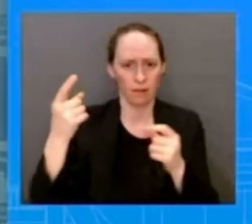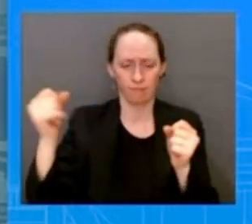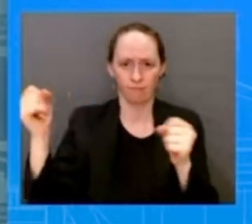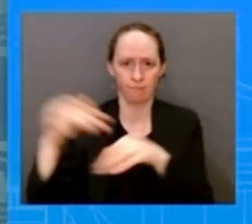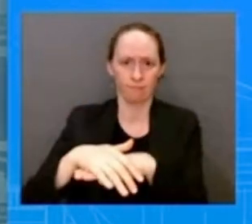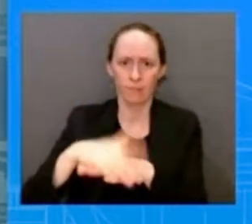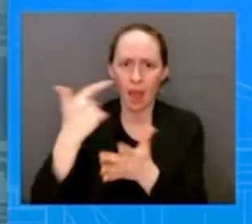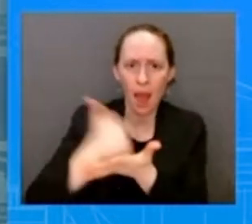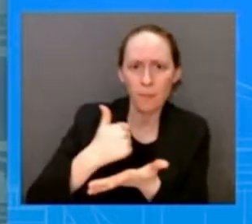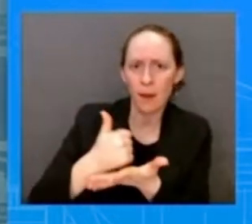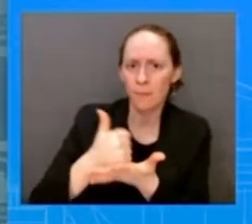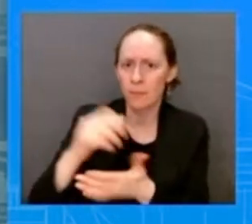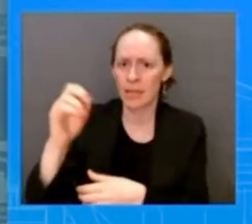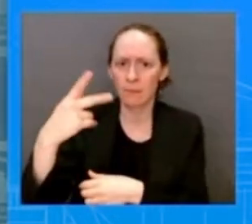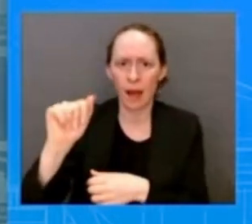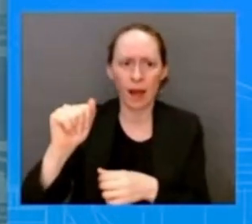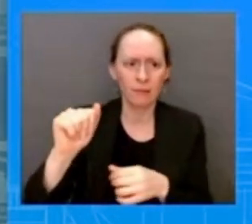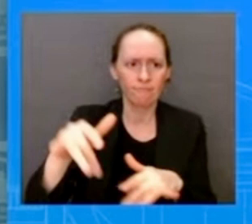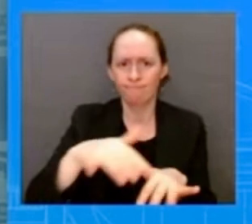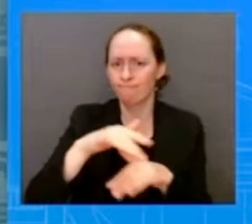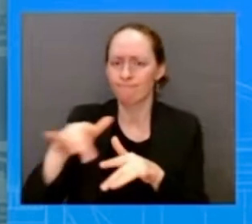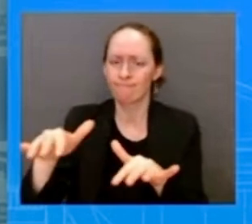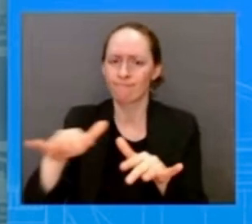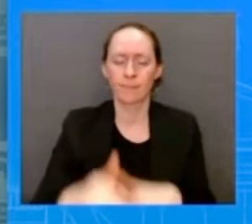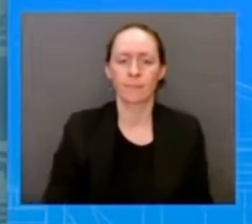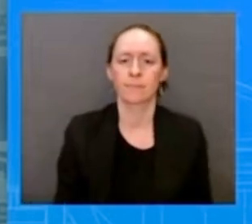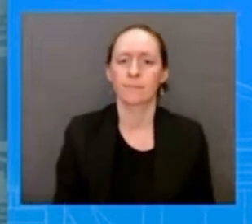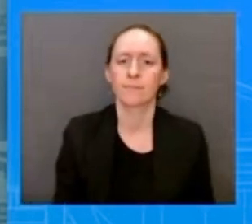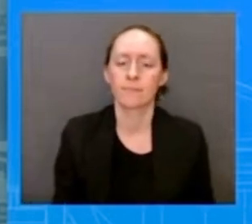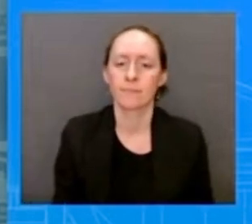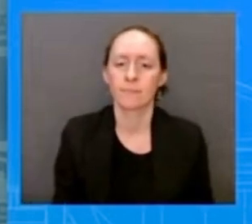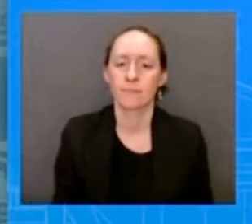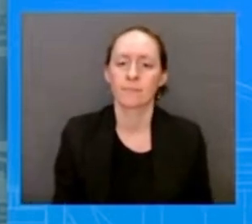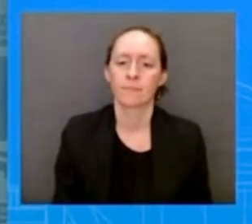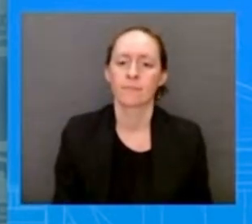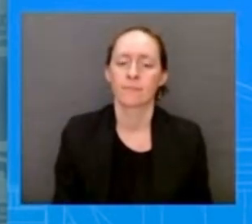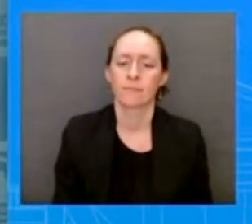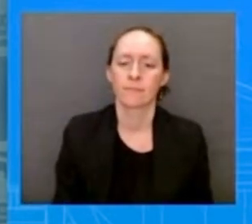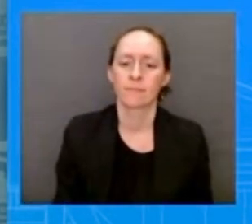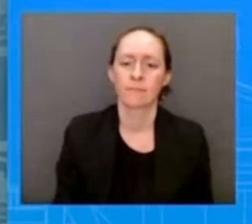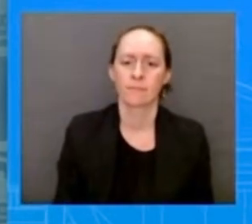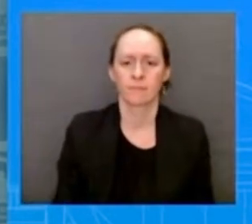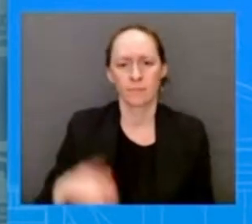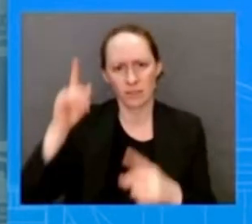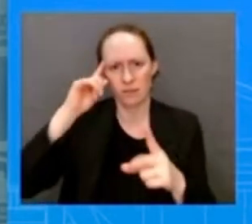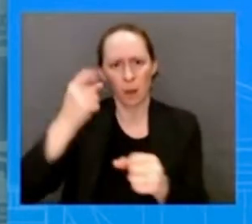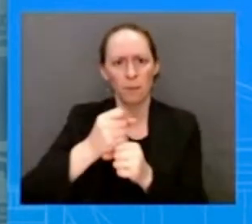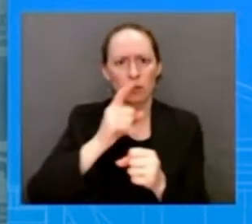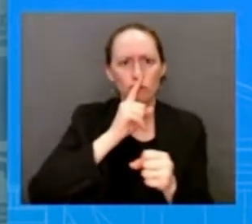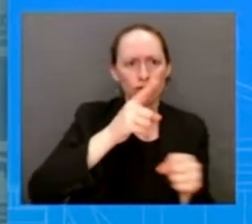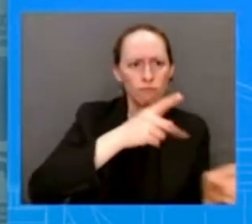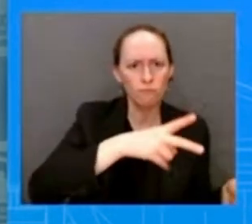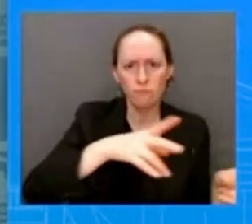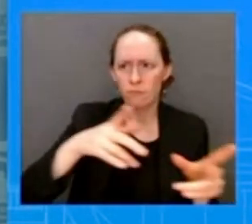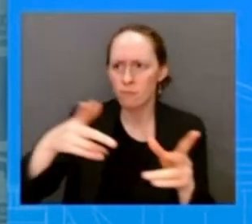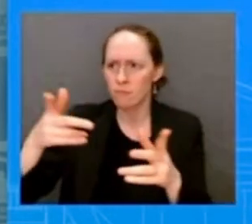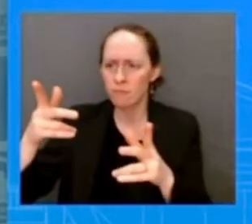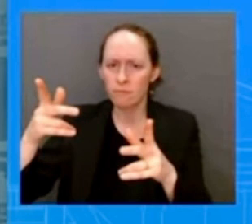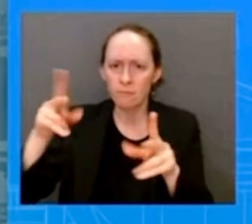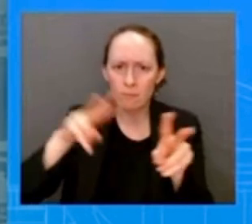sure that we were dealing with this chemical spill, and making sure, and since then, we have had a